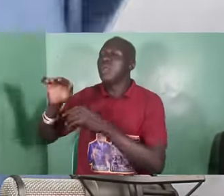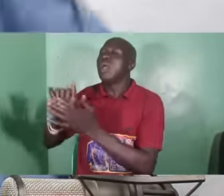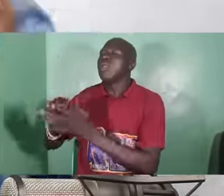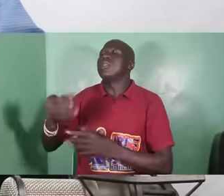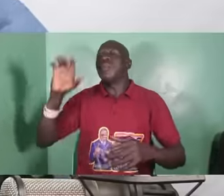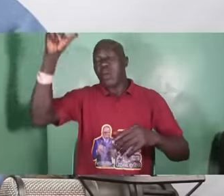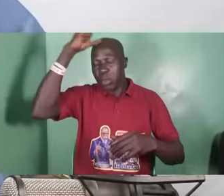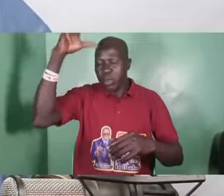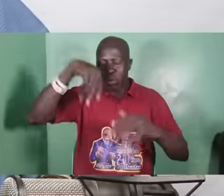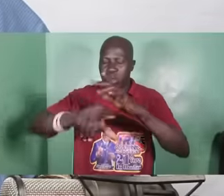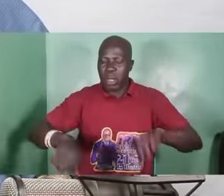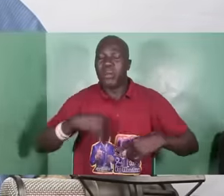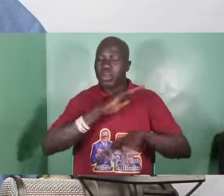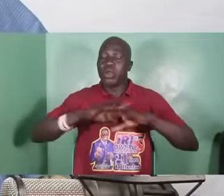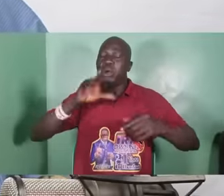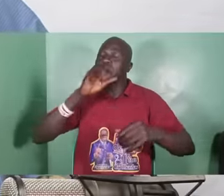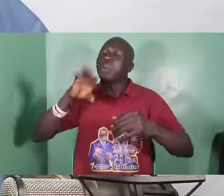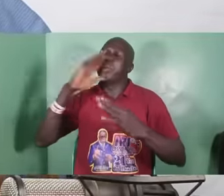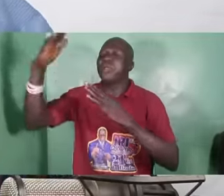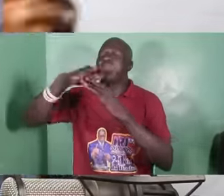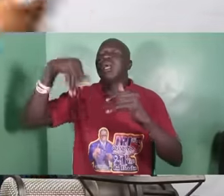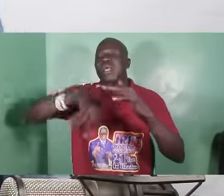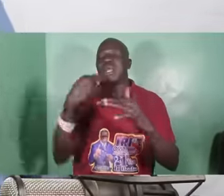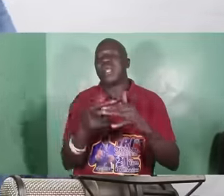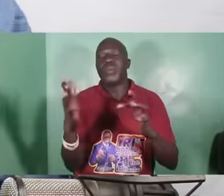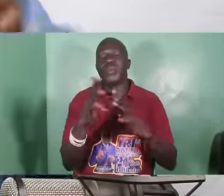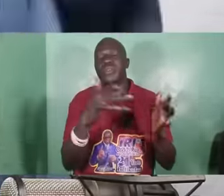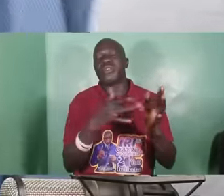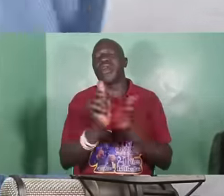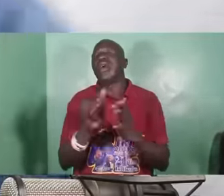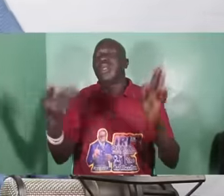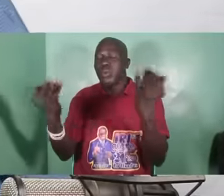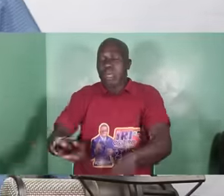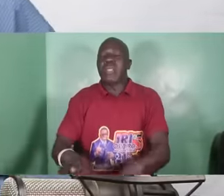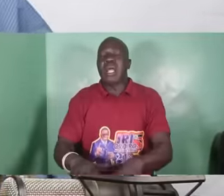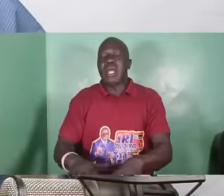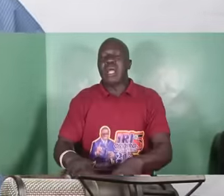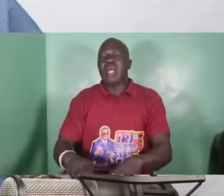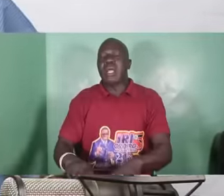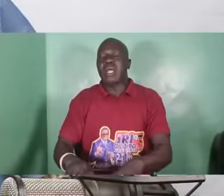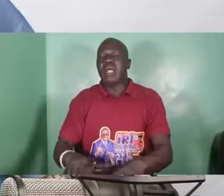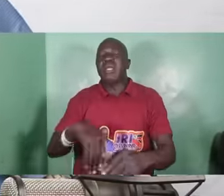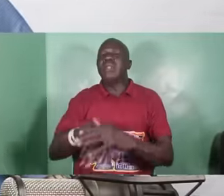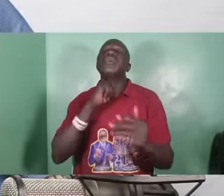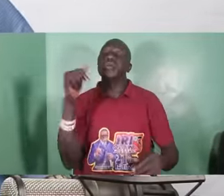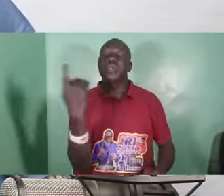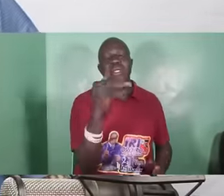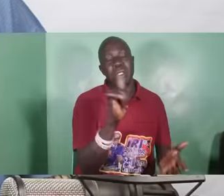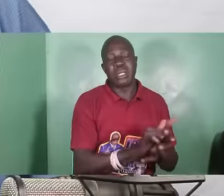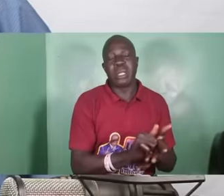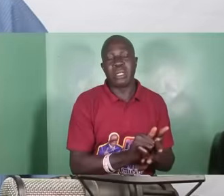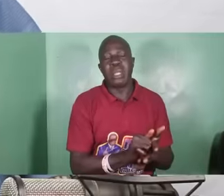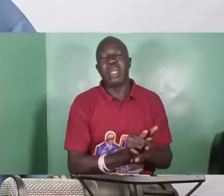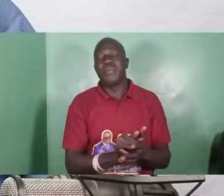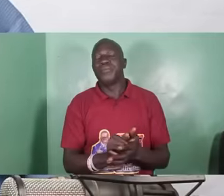Aman of the life that said not go to the better life in the name of Jesus. Amen. The world died. Not only that. I